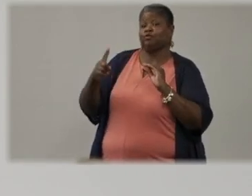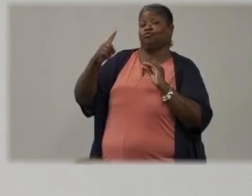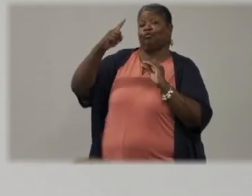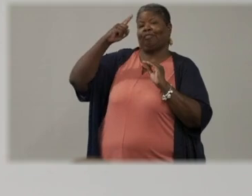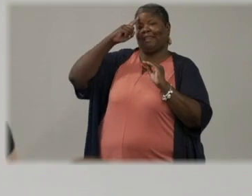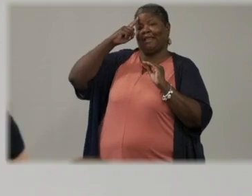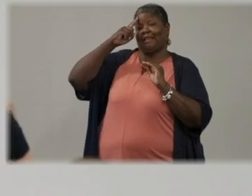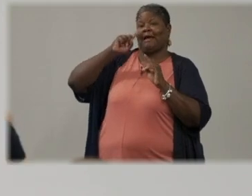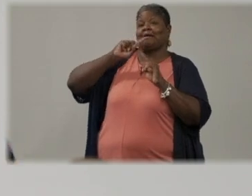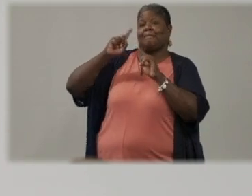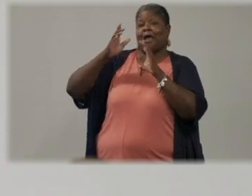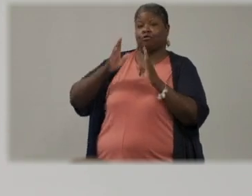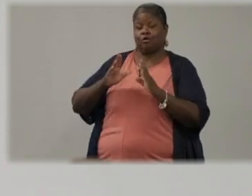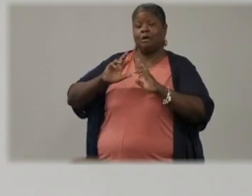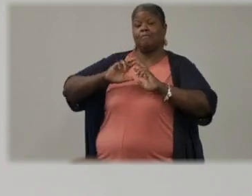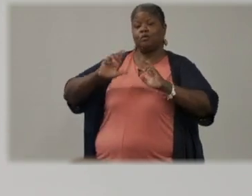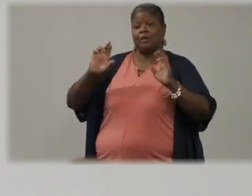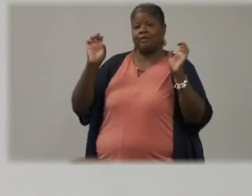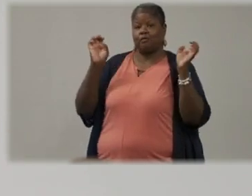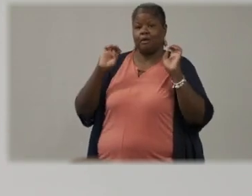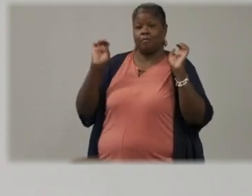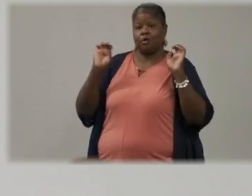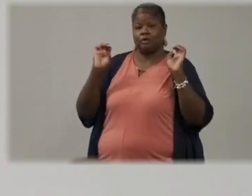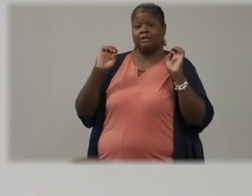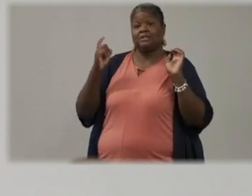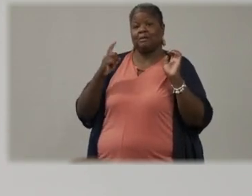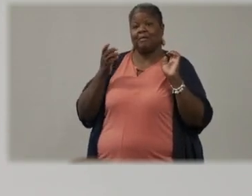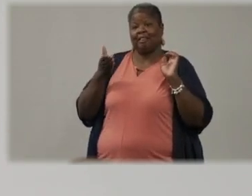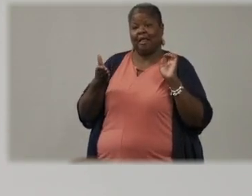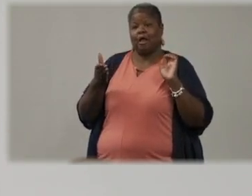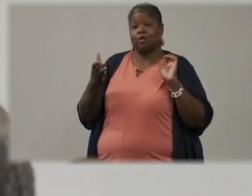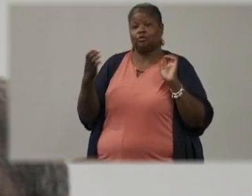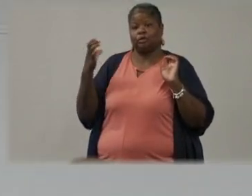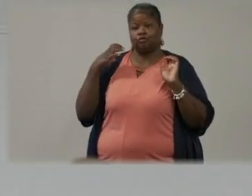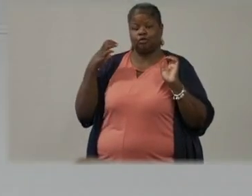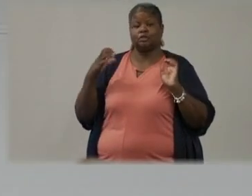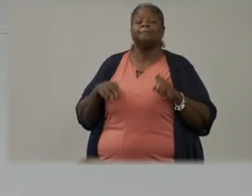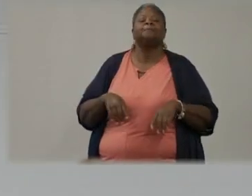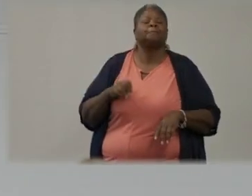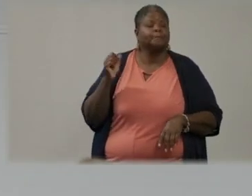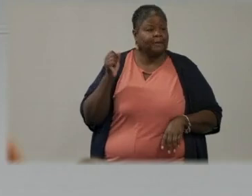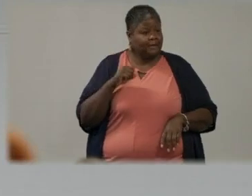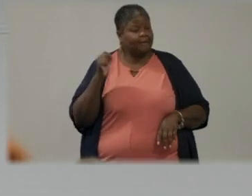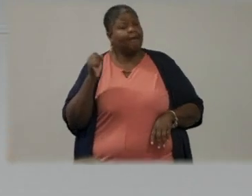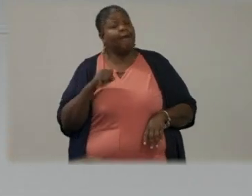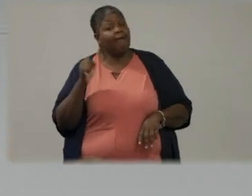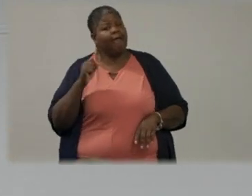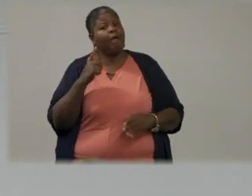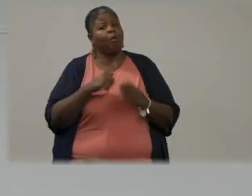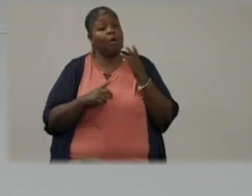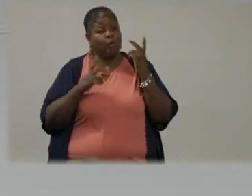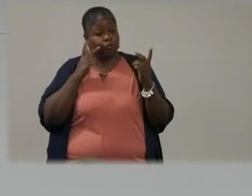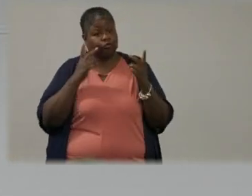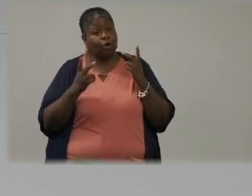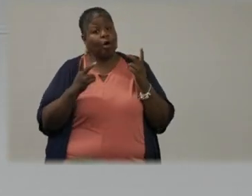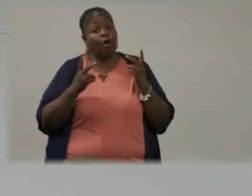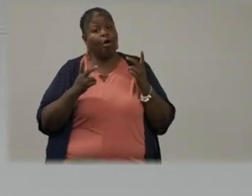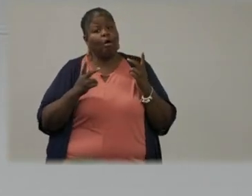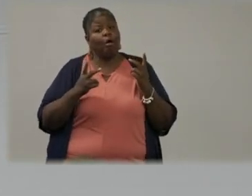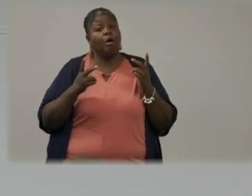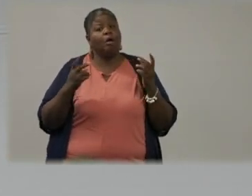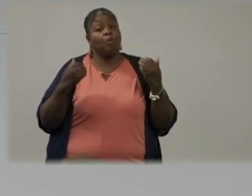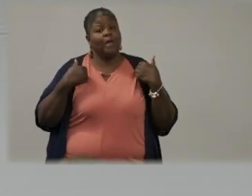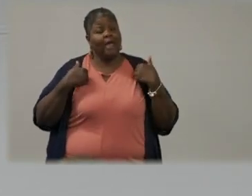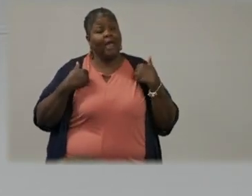incident commander, to be ready for emergencies, because somebody's got to be in charge. Yeah, I think that what we saw was we were putting